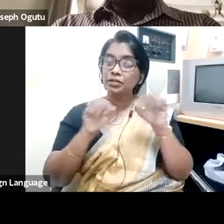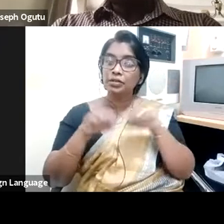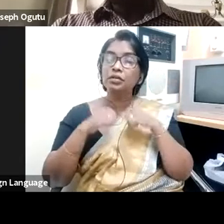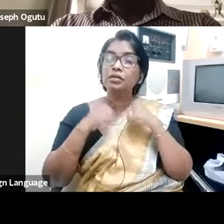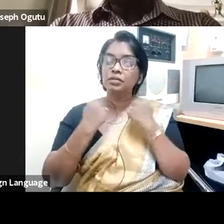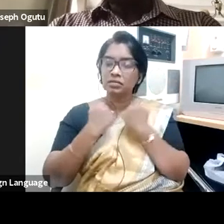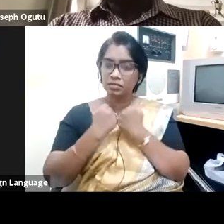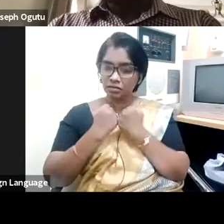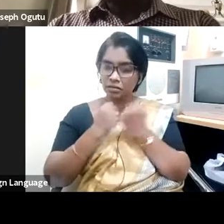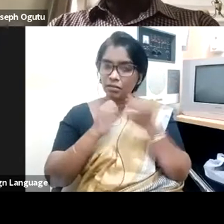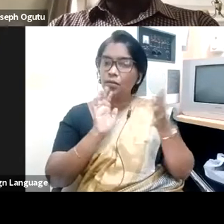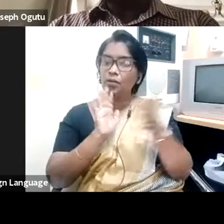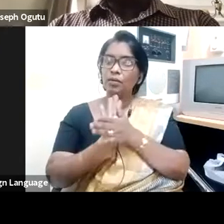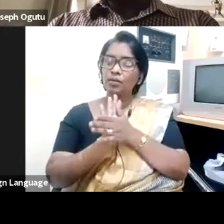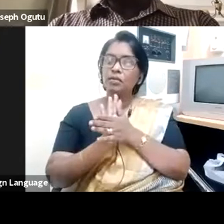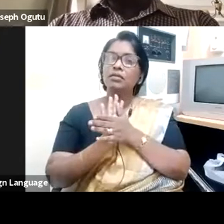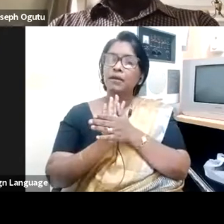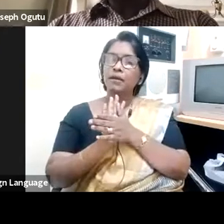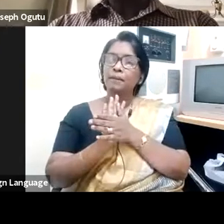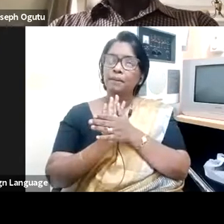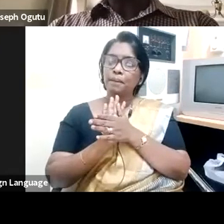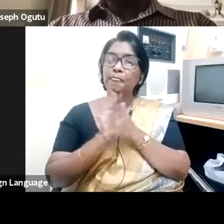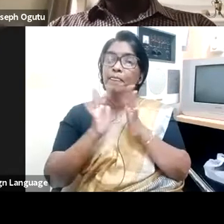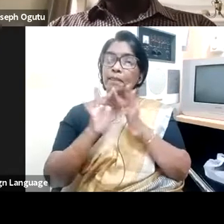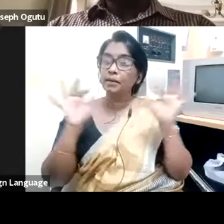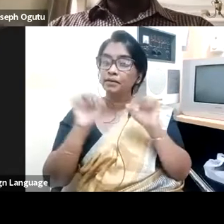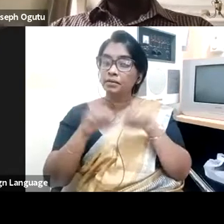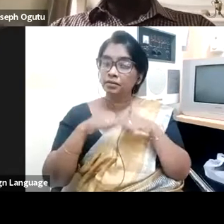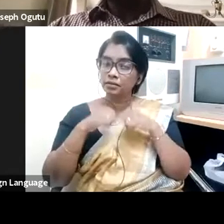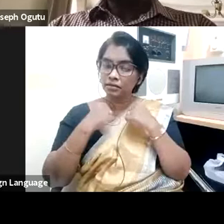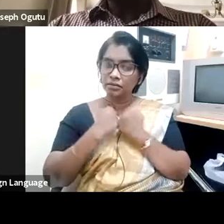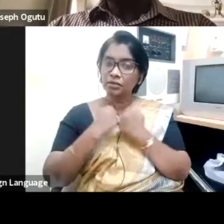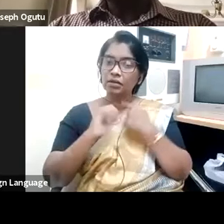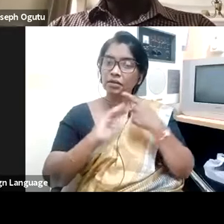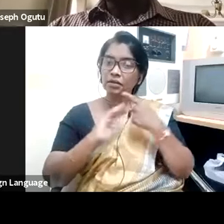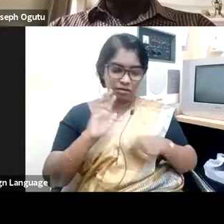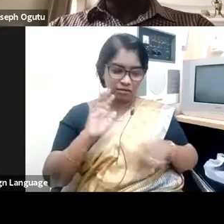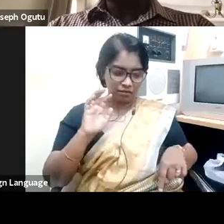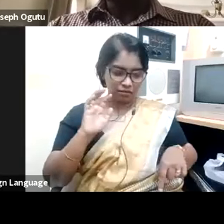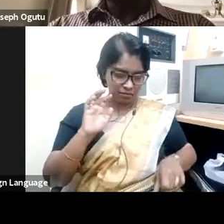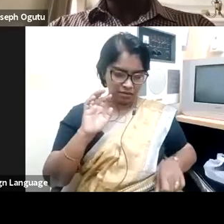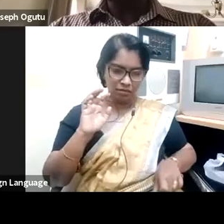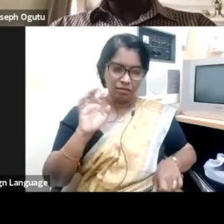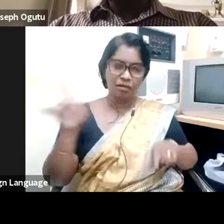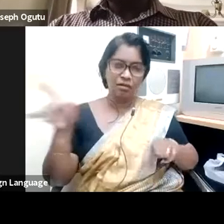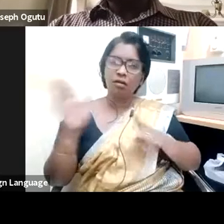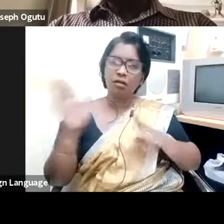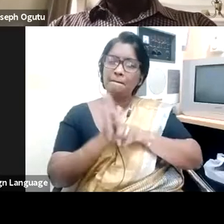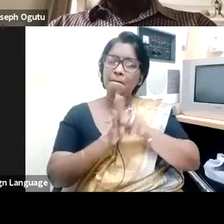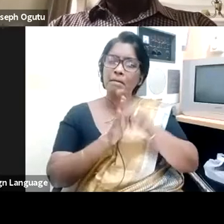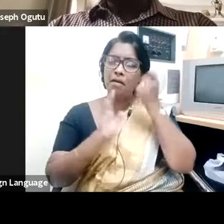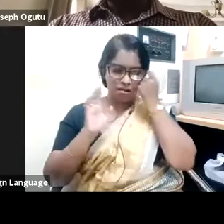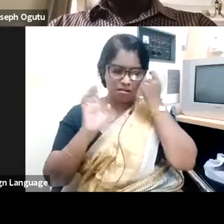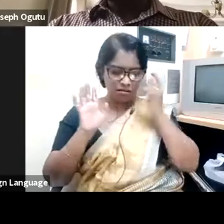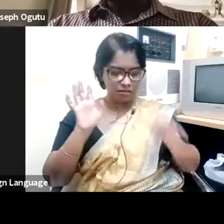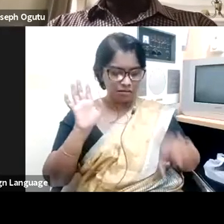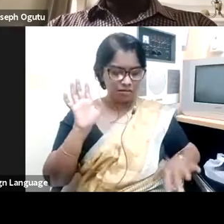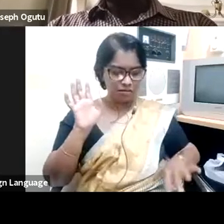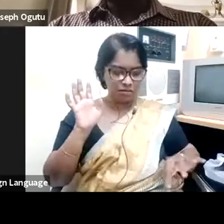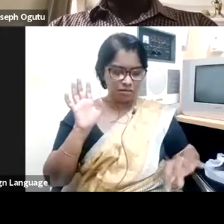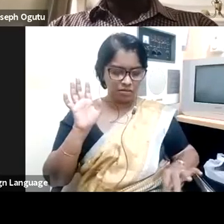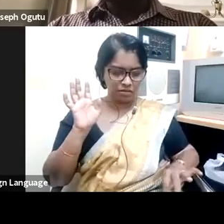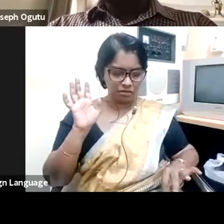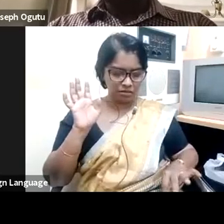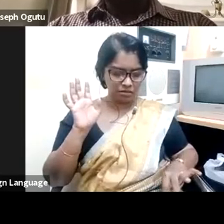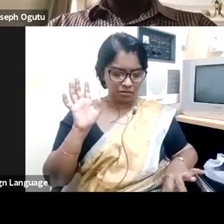know whether it's different in your country, they're the most conservative businesses. And I've said